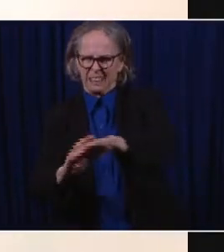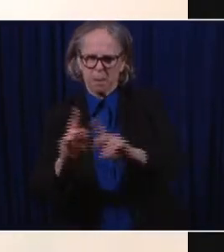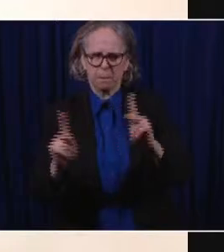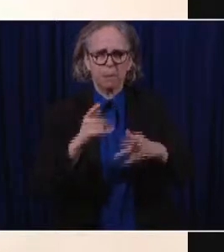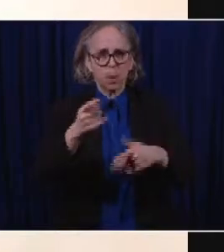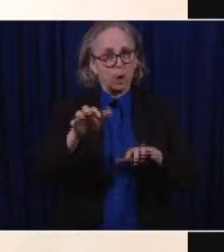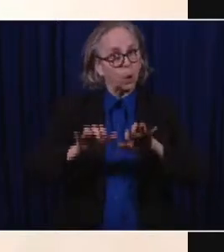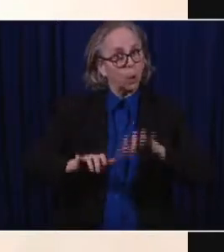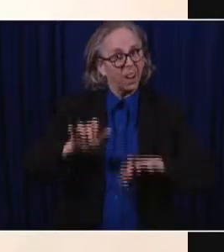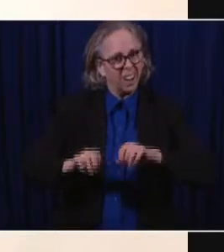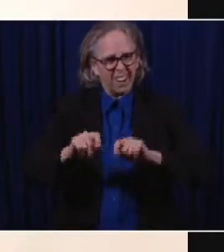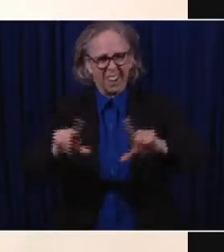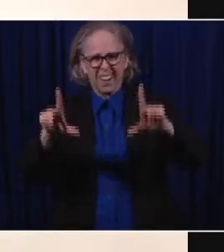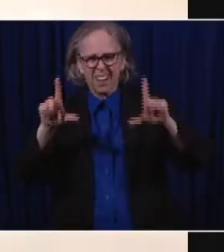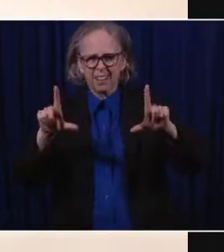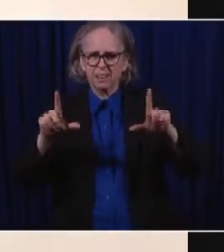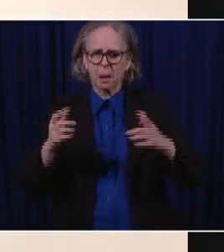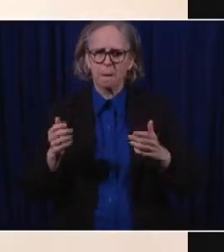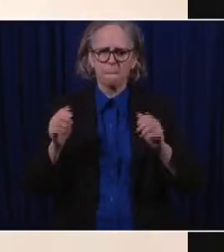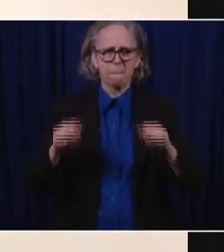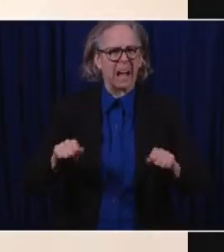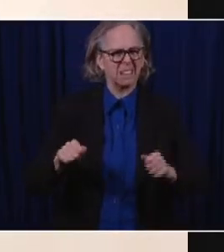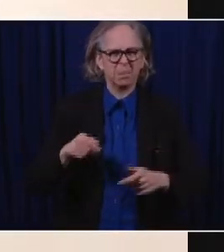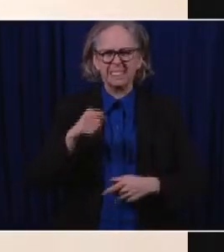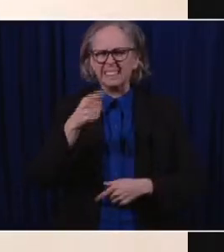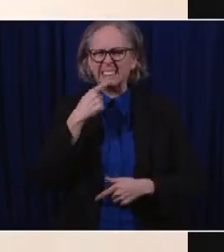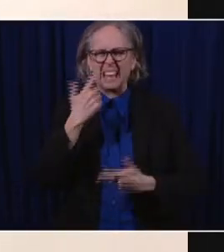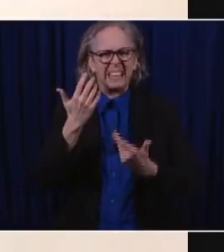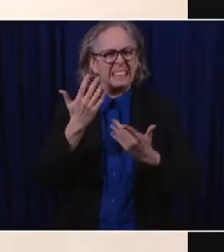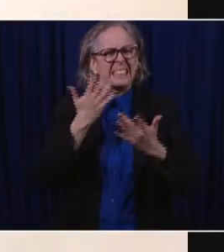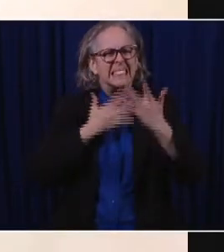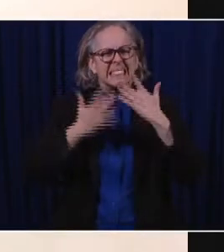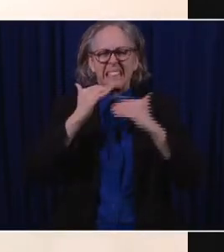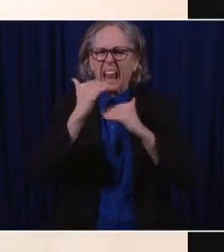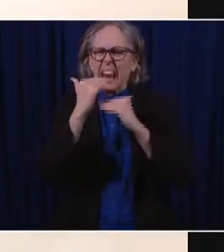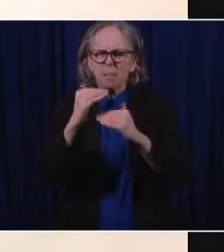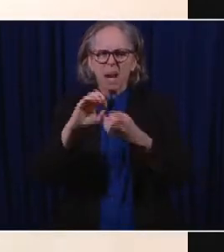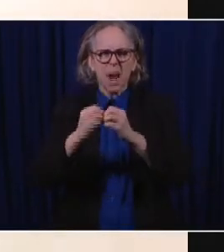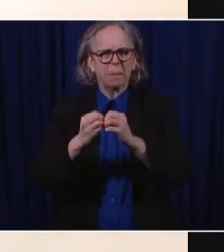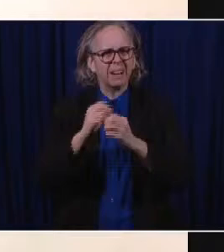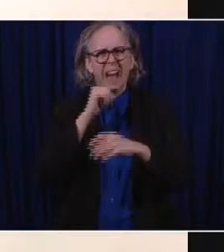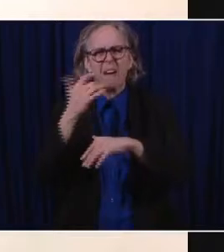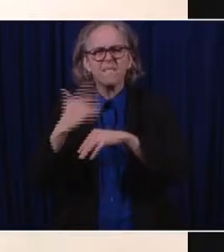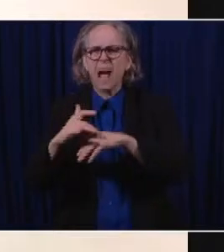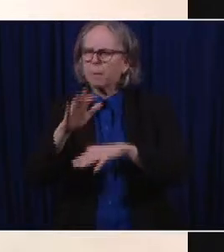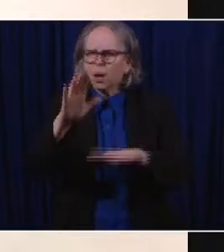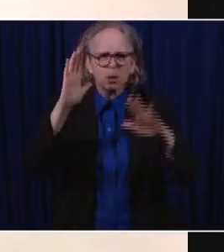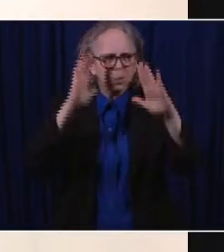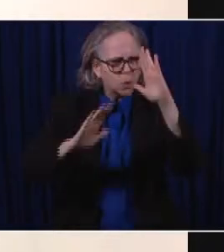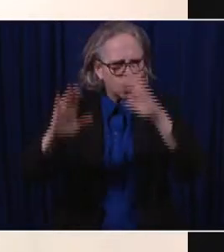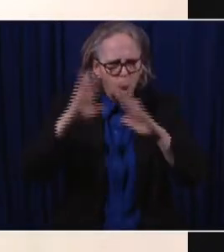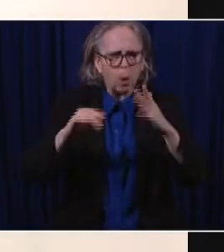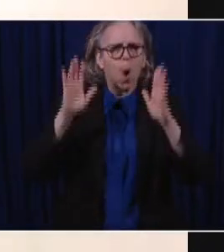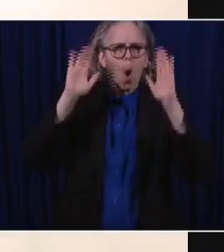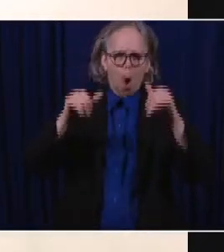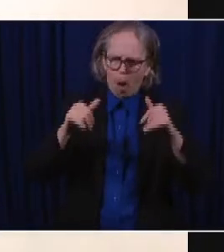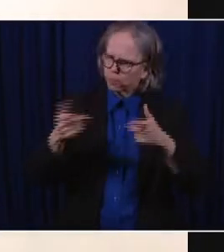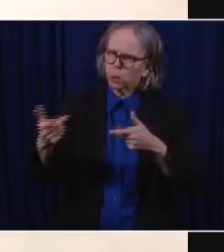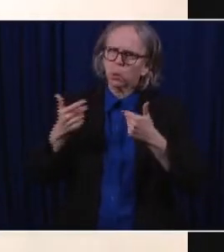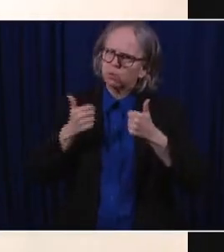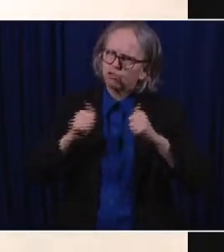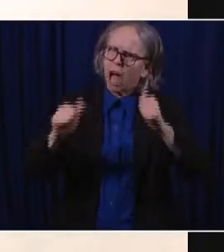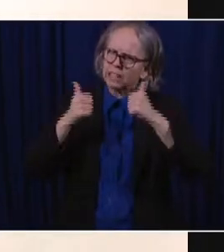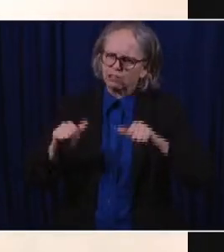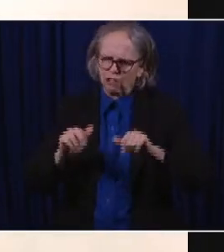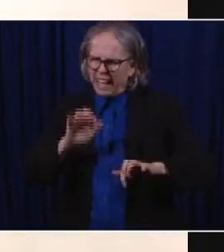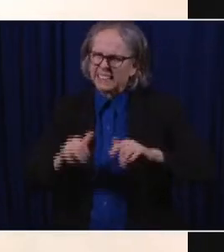that there's limited availability, but we say just keep checking, because there are appointments that'll get made and then maybe that get backed out for